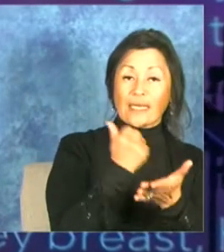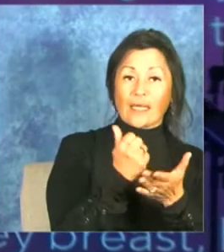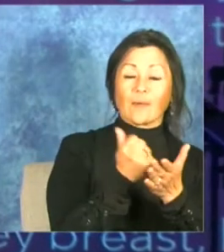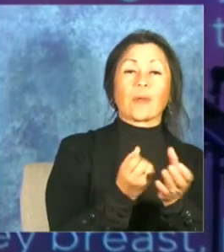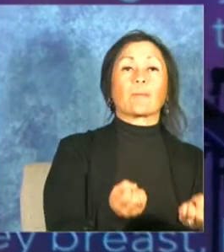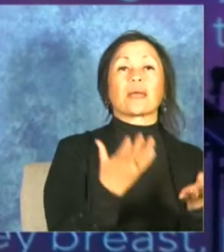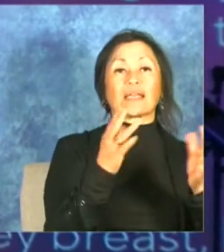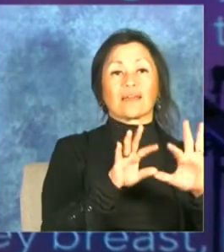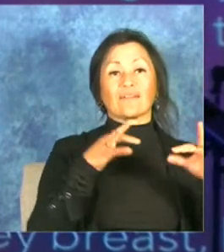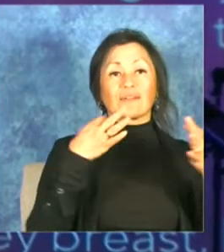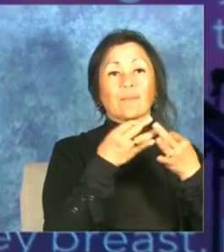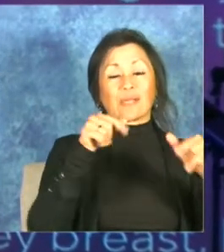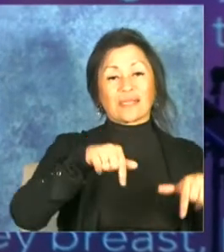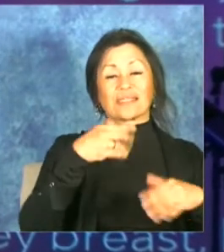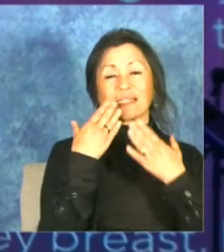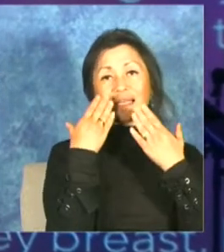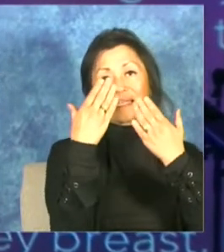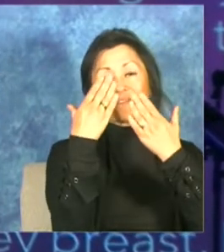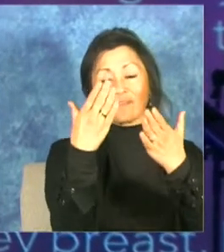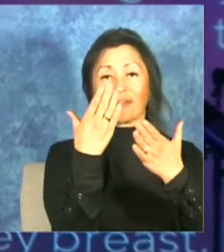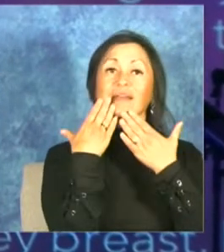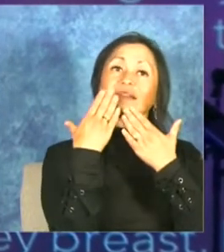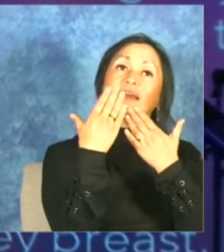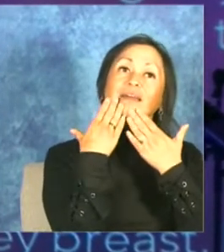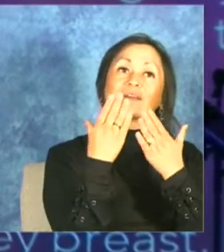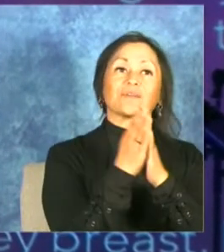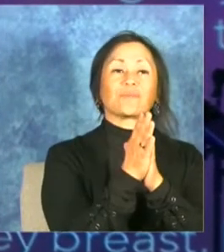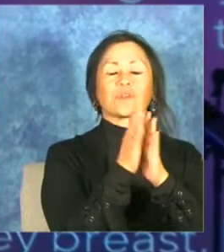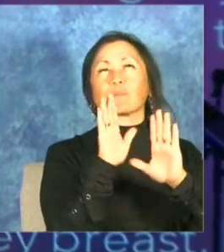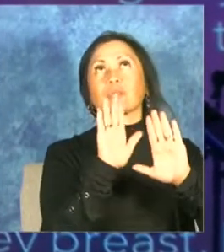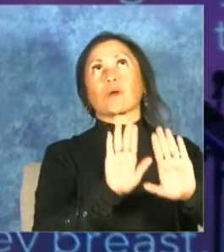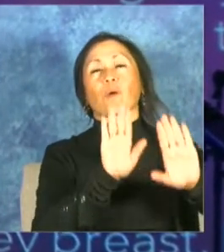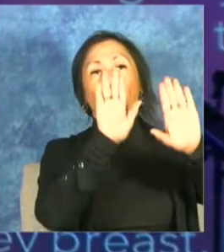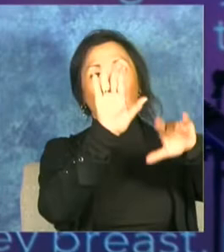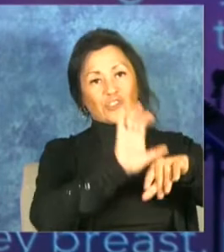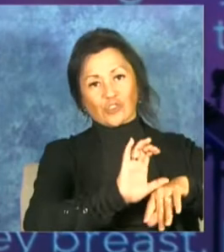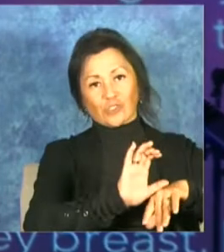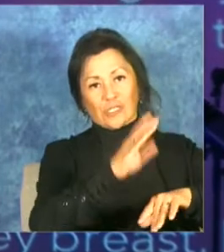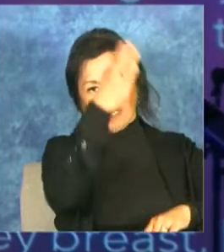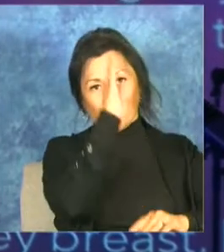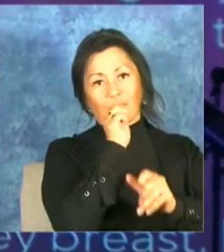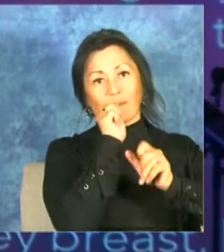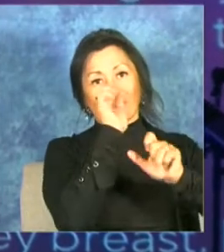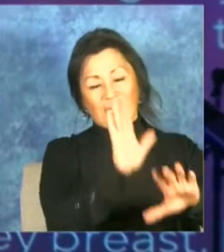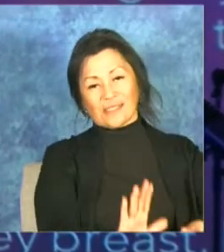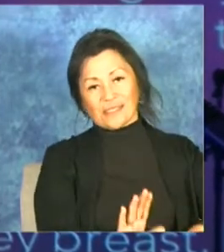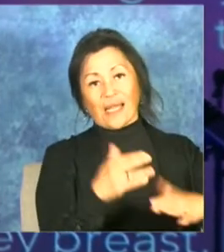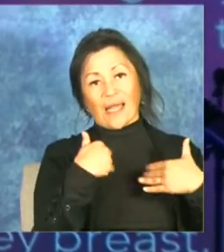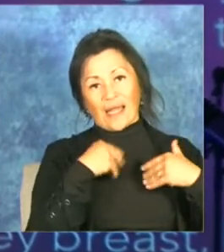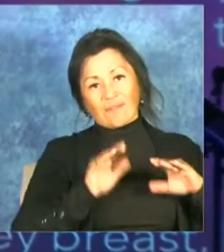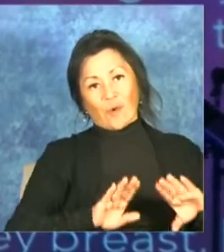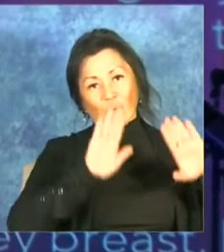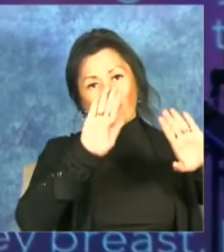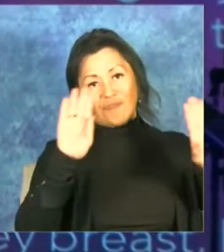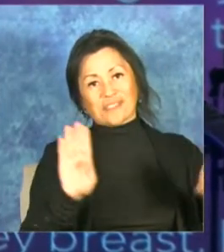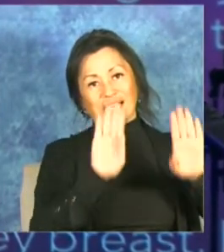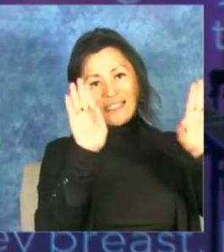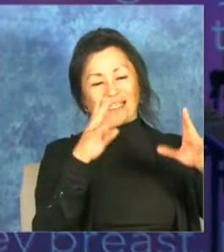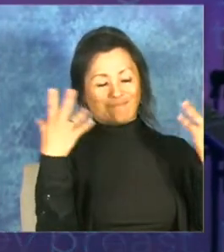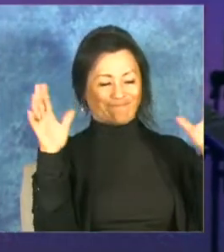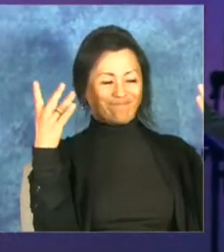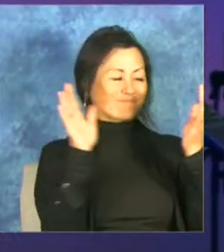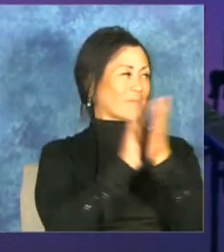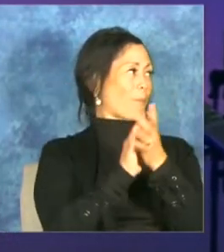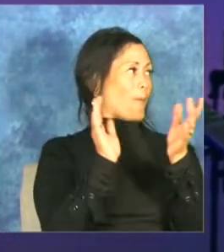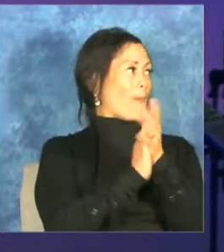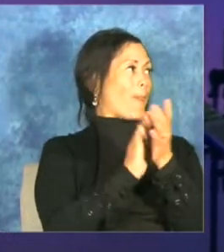of families this Thanksgiving. Thank you for just being the great church you are. God bless you guys, and have a great Sunday. All right.